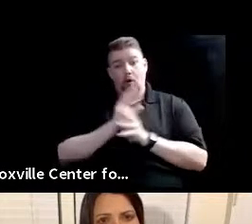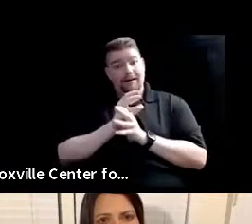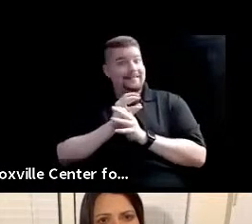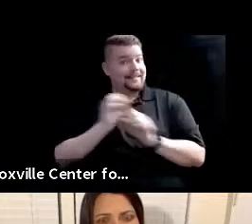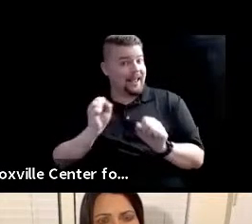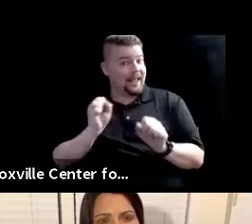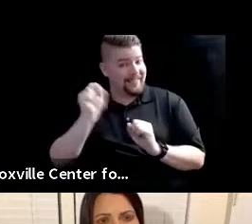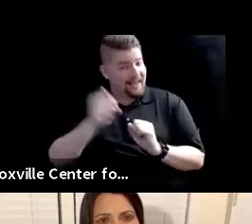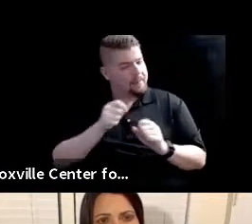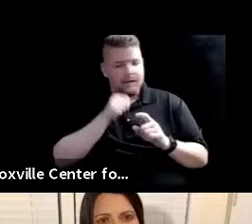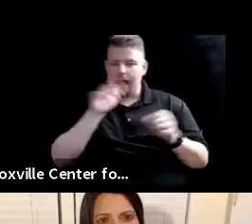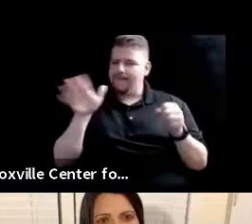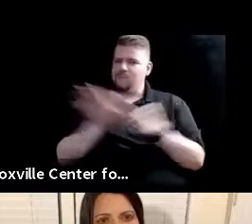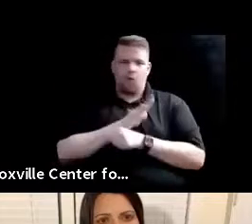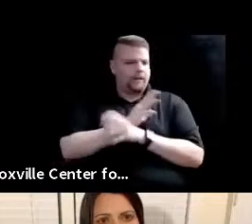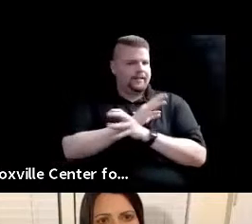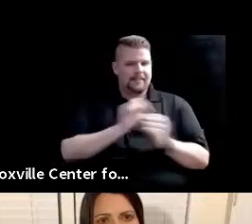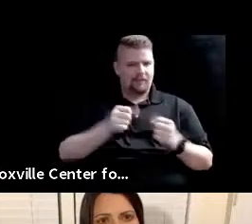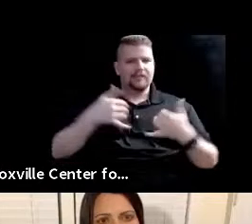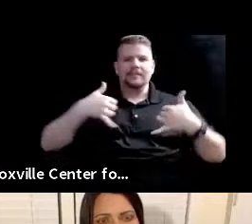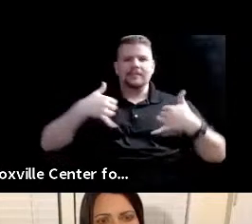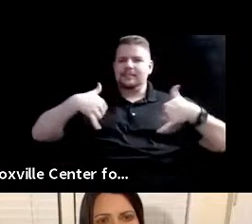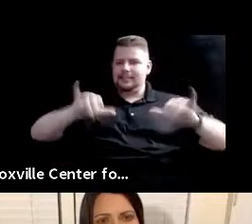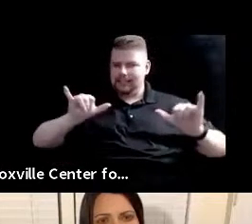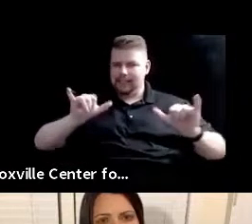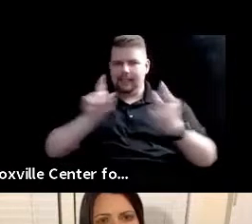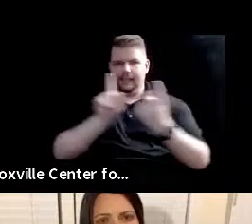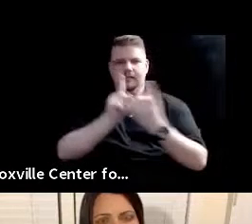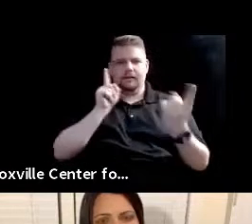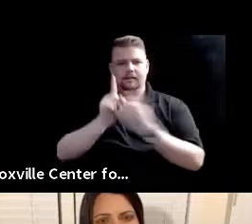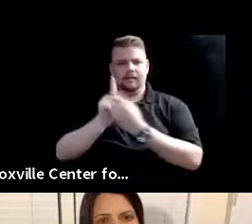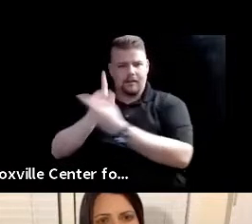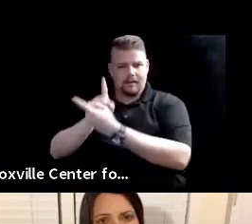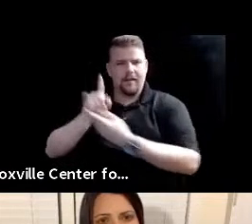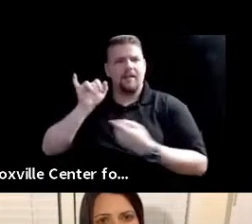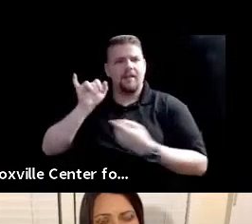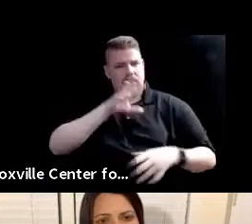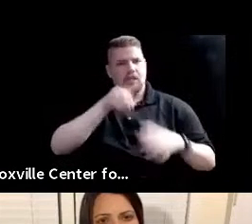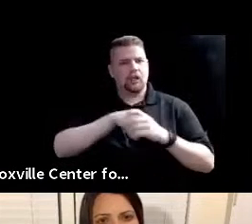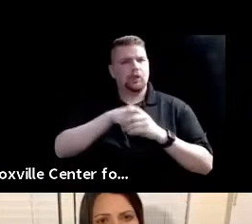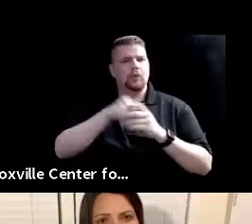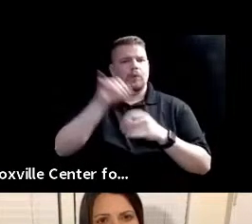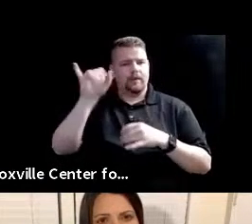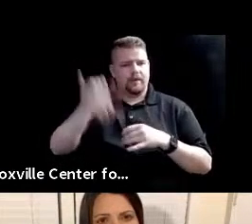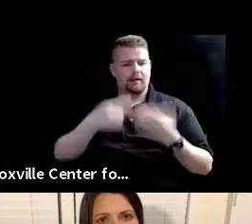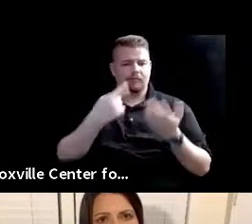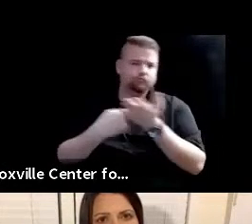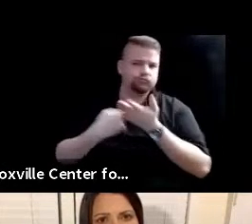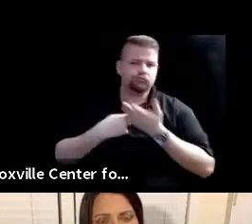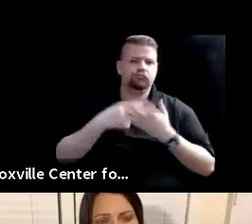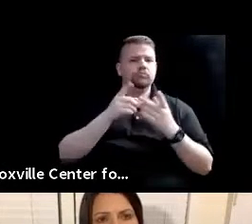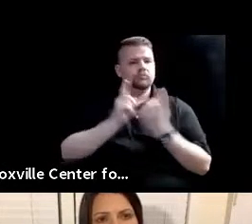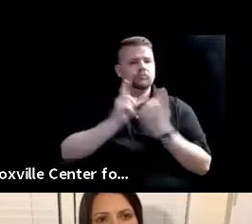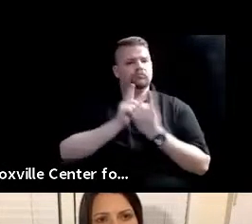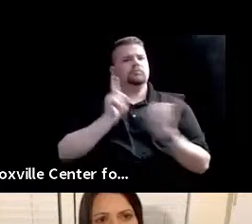completely safe, and you still need to maintain distance. And so that's why I included those in this